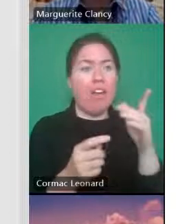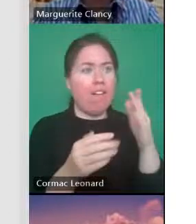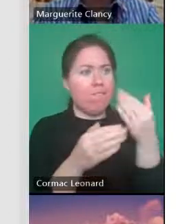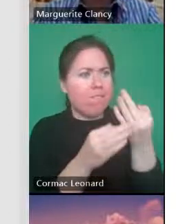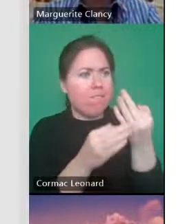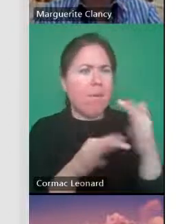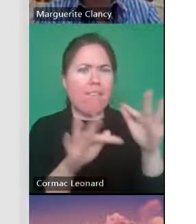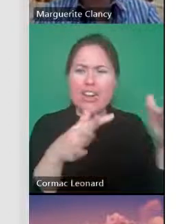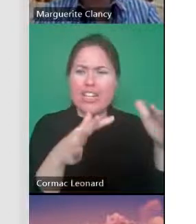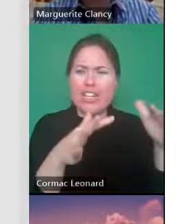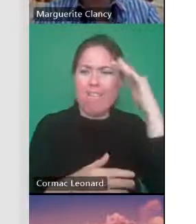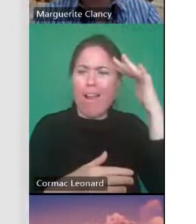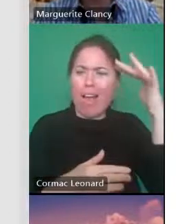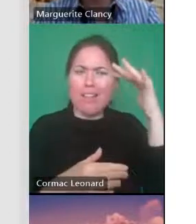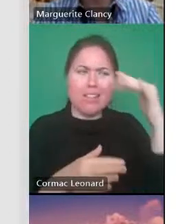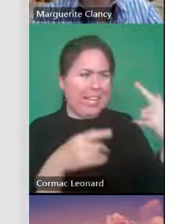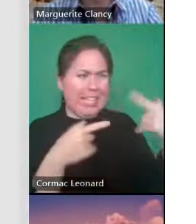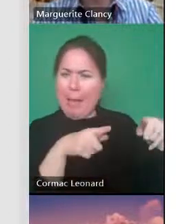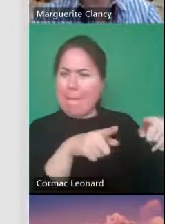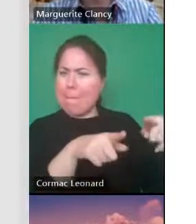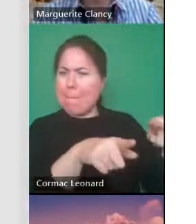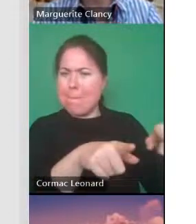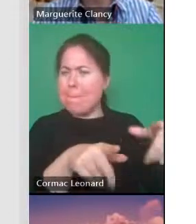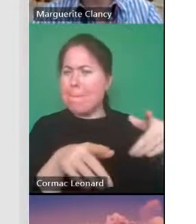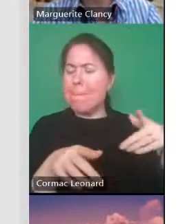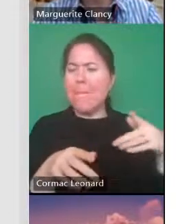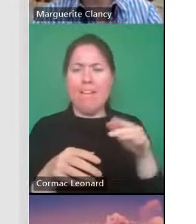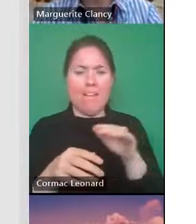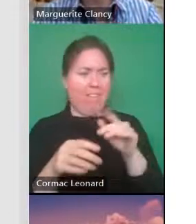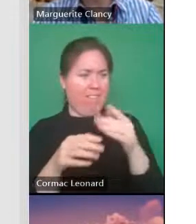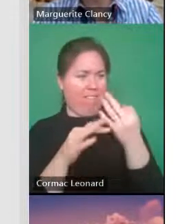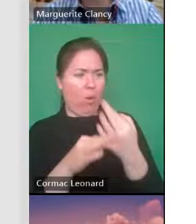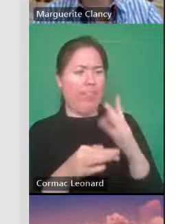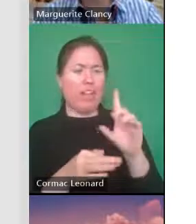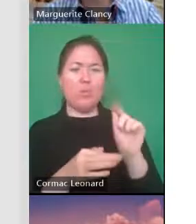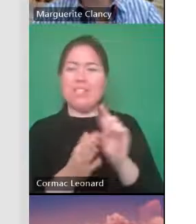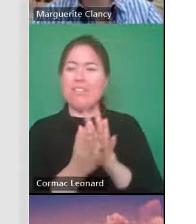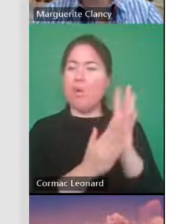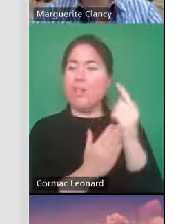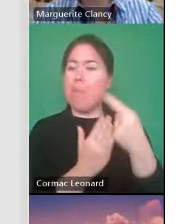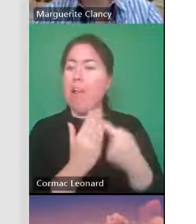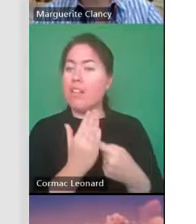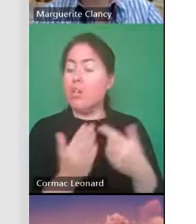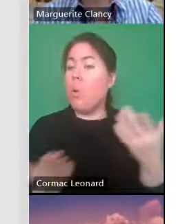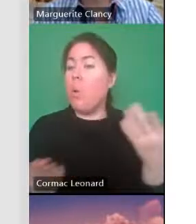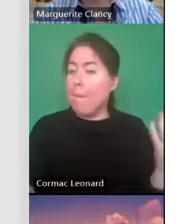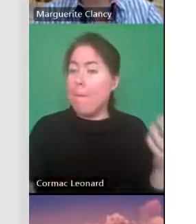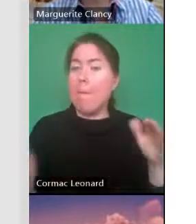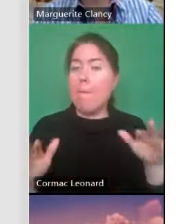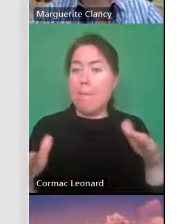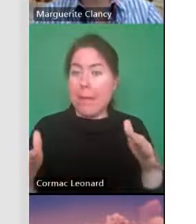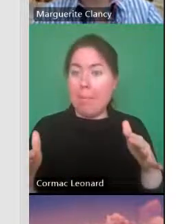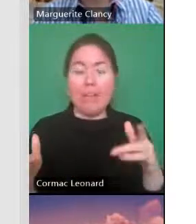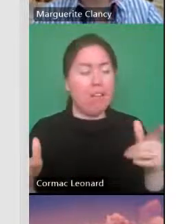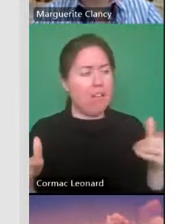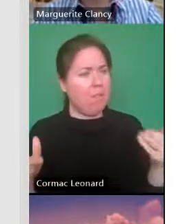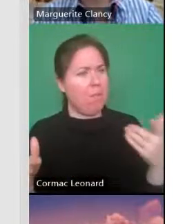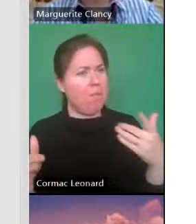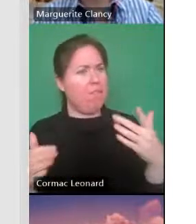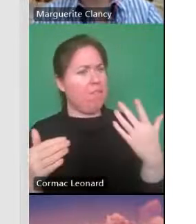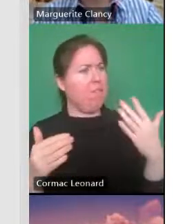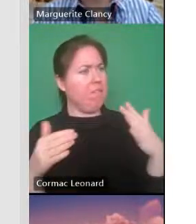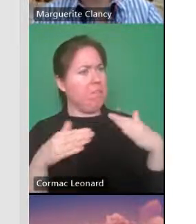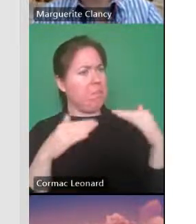philosophy as is encompassed in 2014 policy. So we may very well need the I suppose